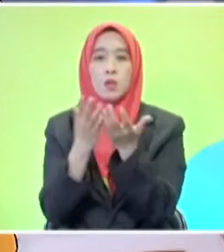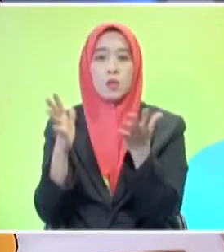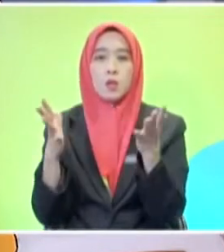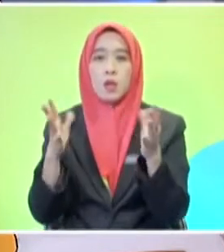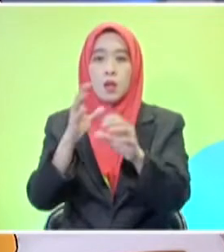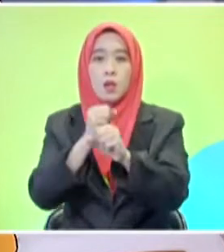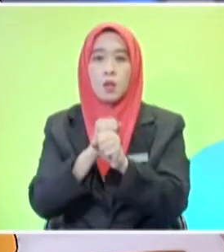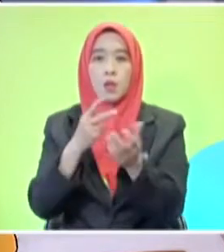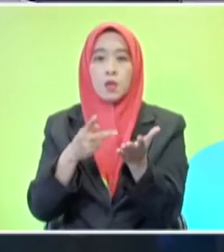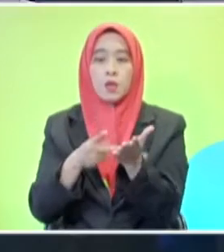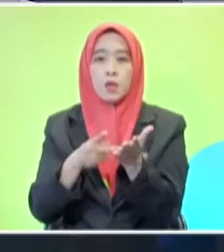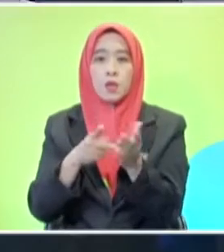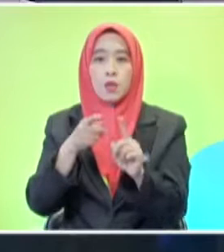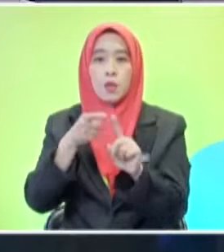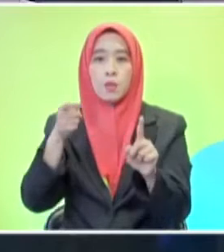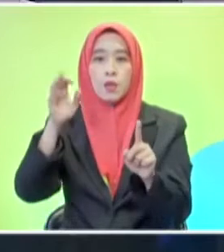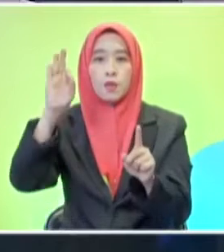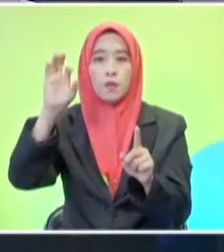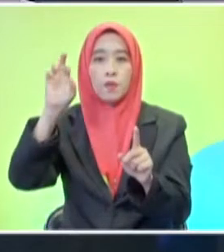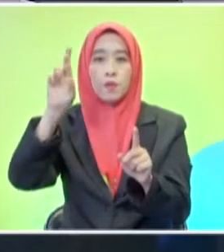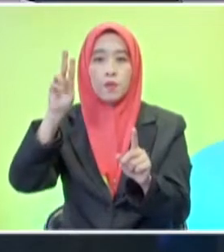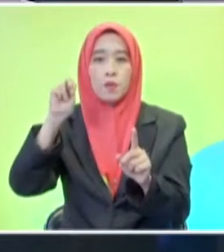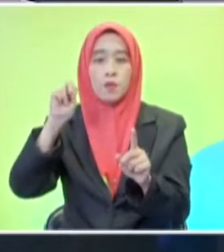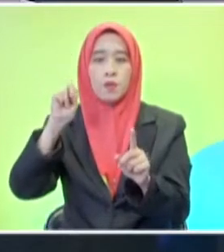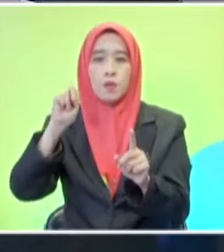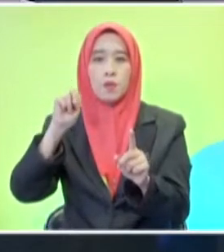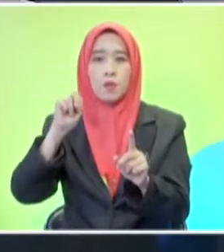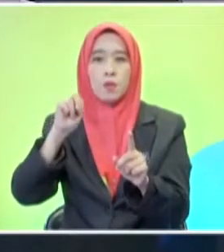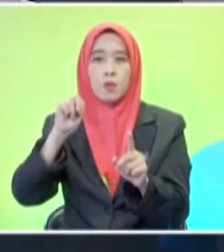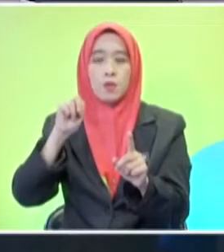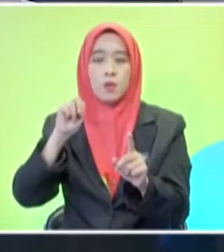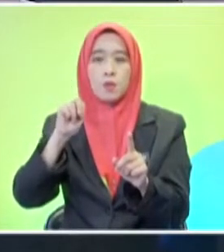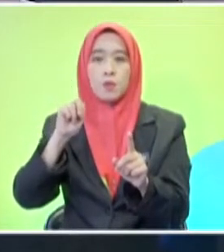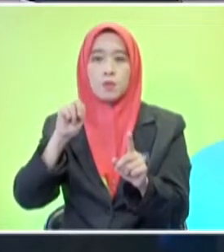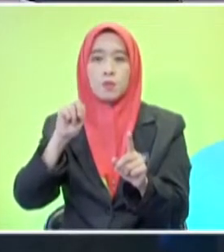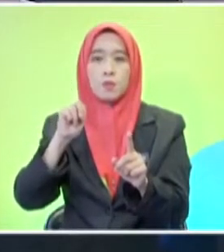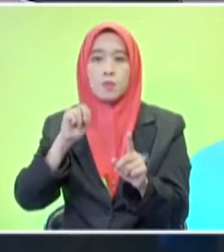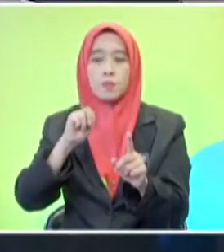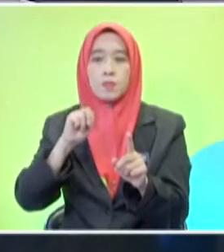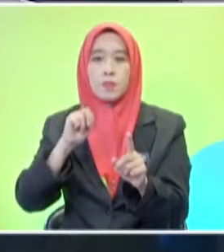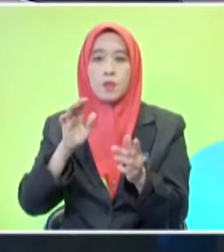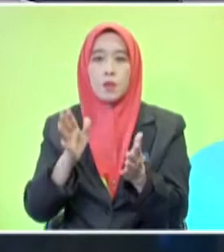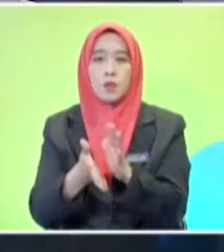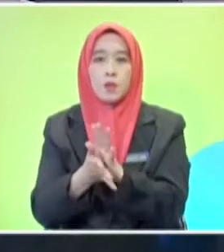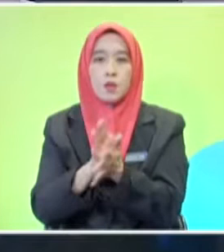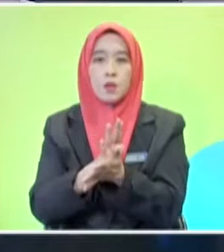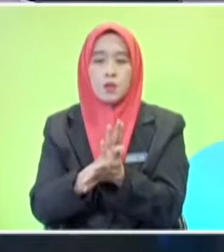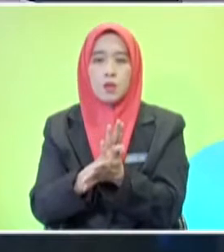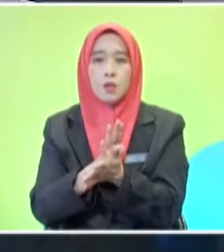from the fern. The fern, but it also doesn't. It is not being harmed as well. So it is called